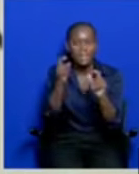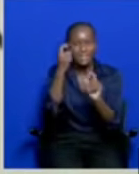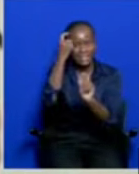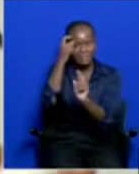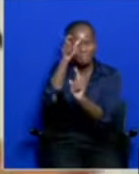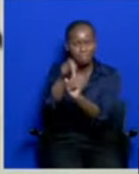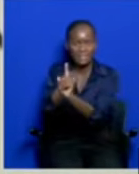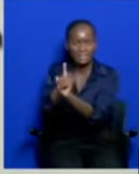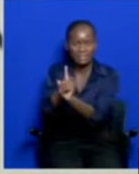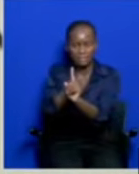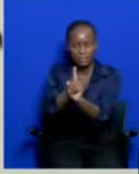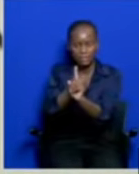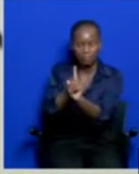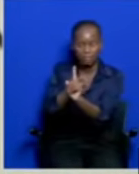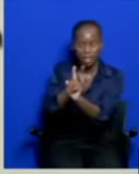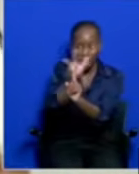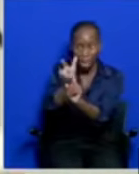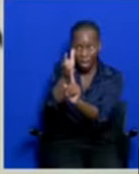13.